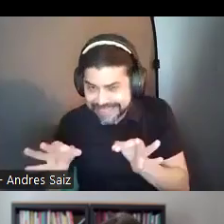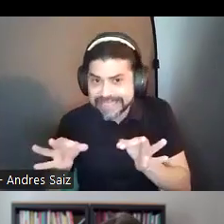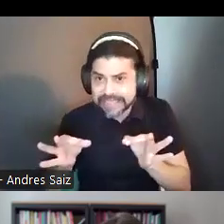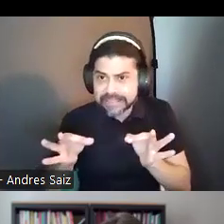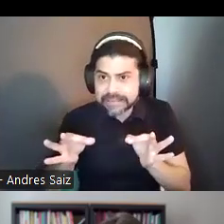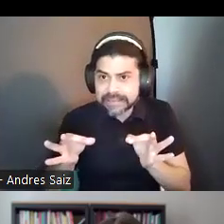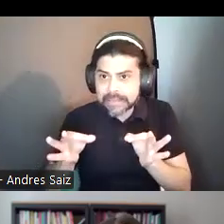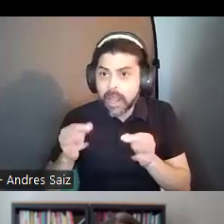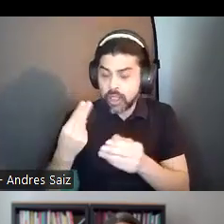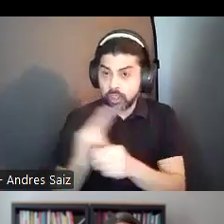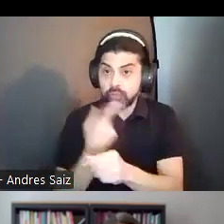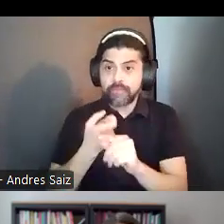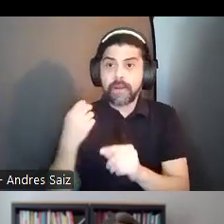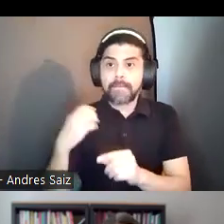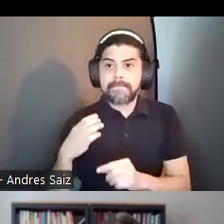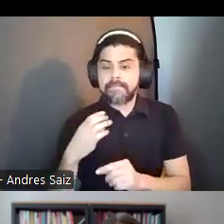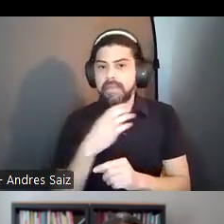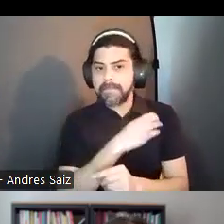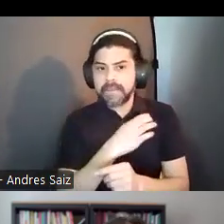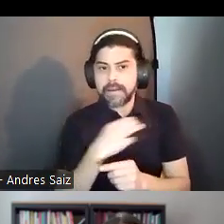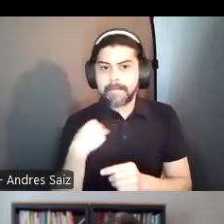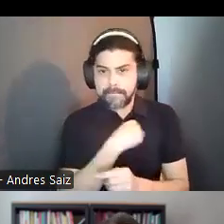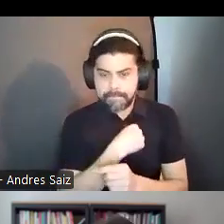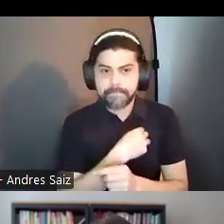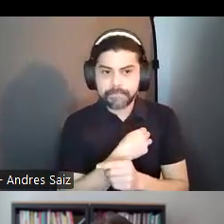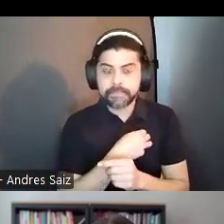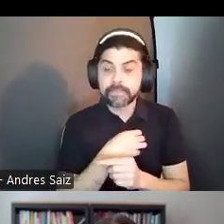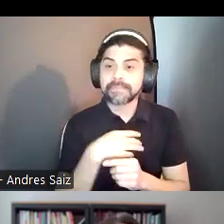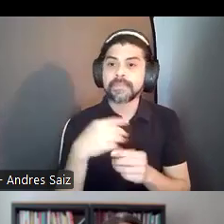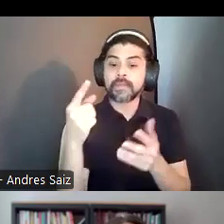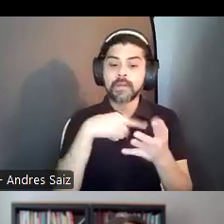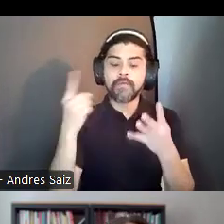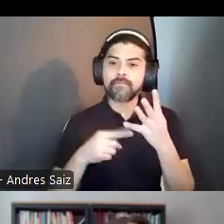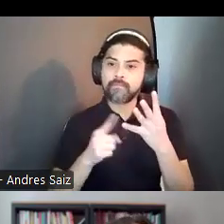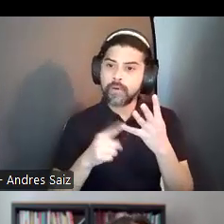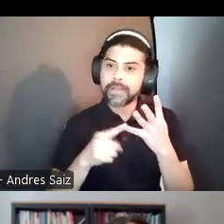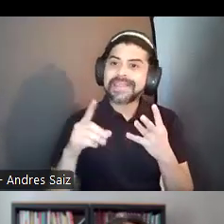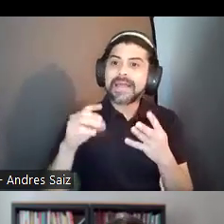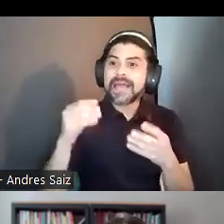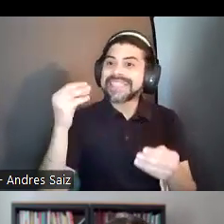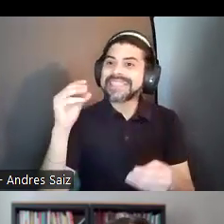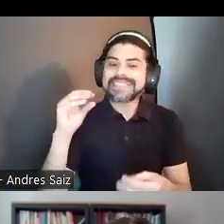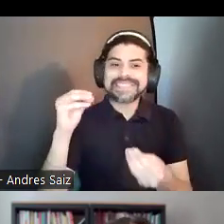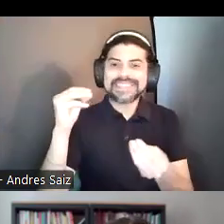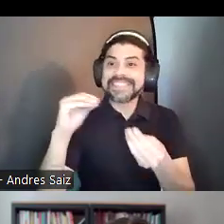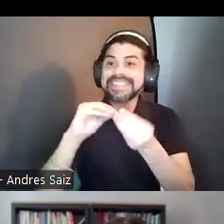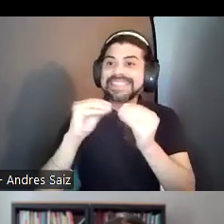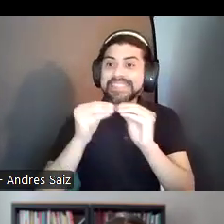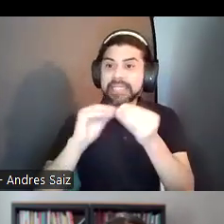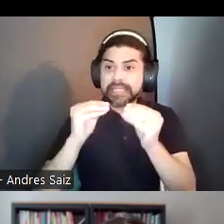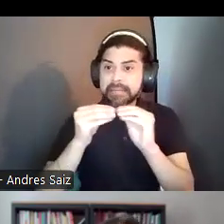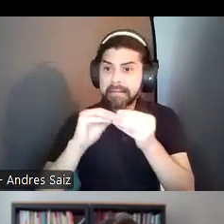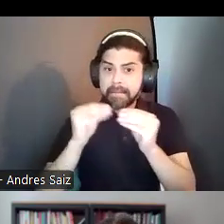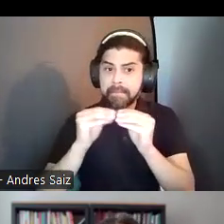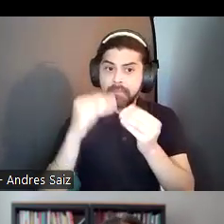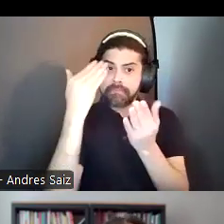Fourth, data-driven. So this will look at how data is being collected and how data is being used to track